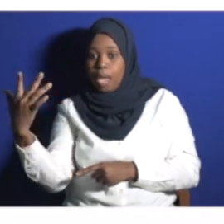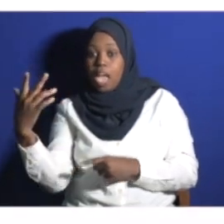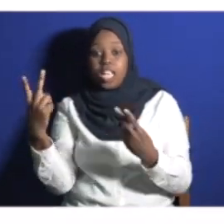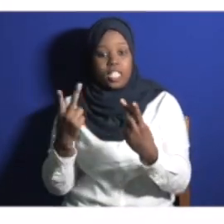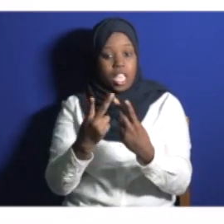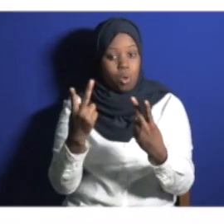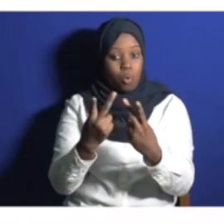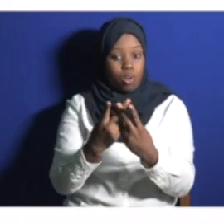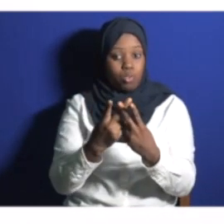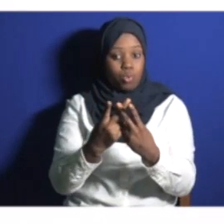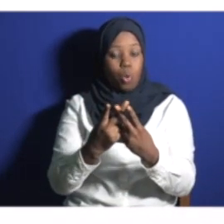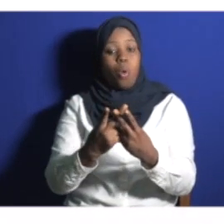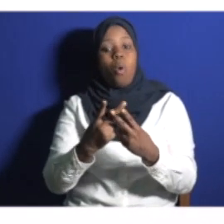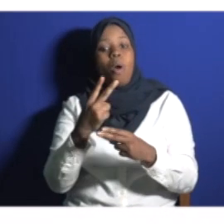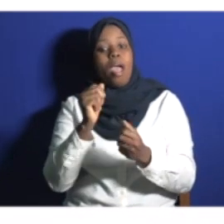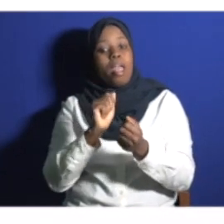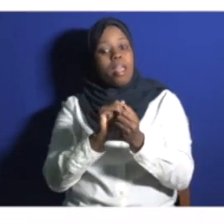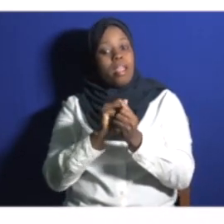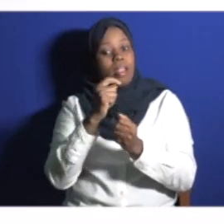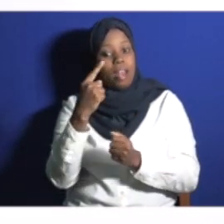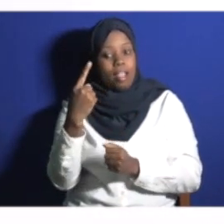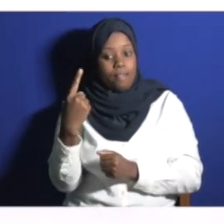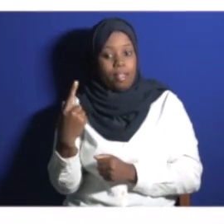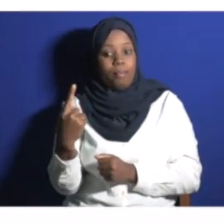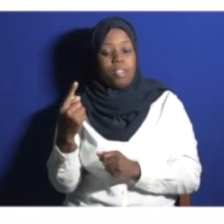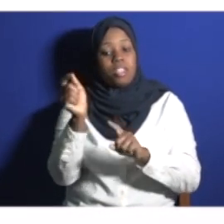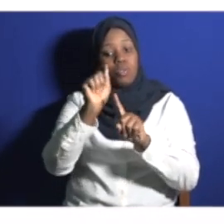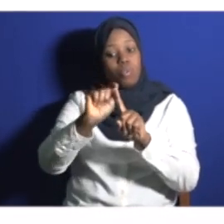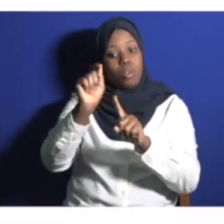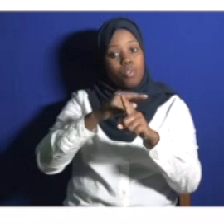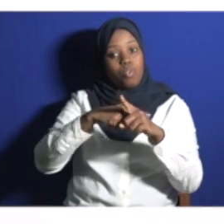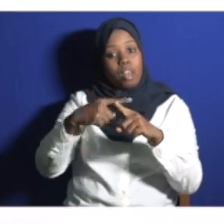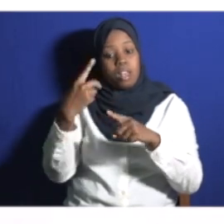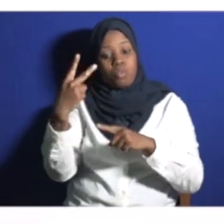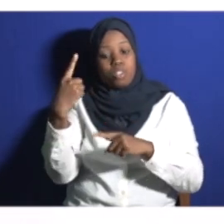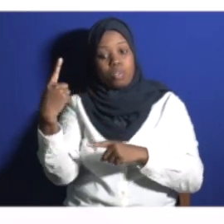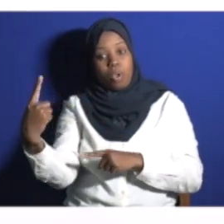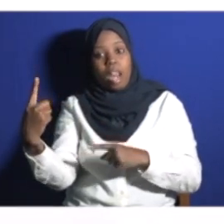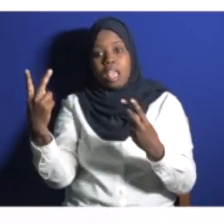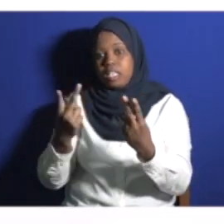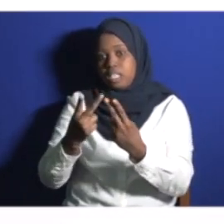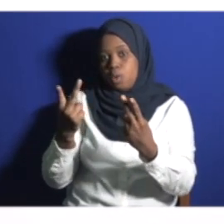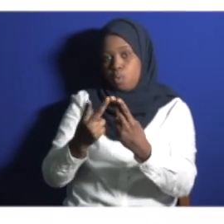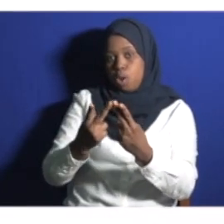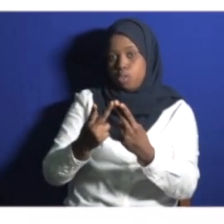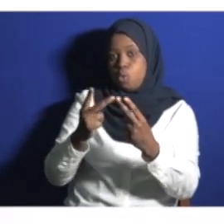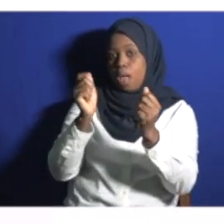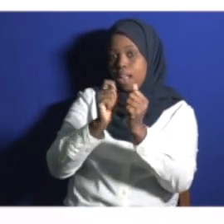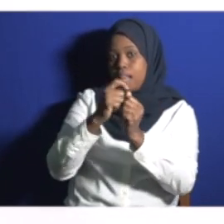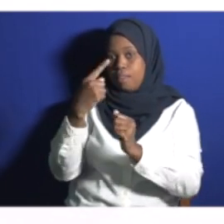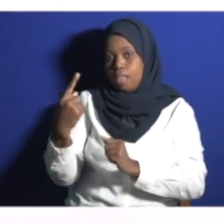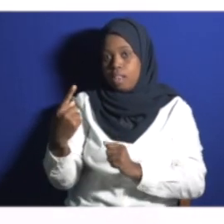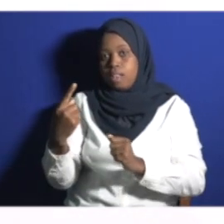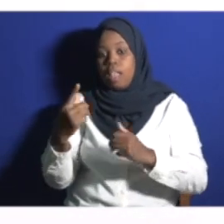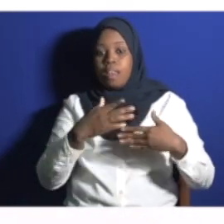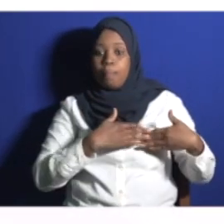Therefore, the square root of 121 is equal to 11. Dear pupils and other viewers, we have done